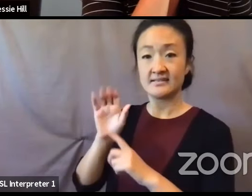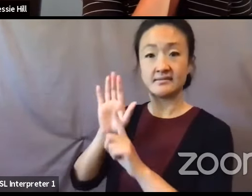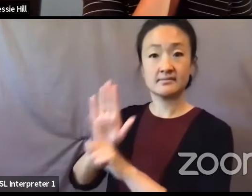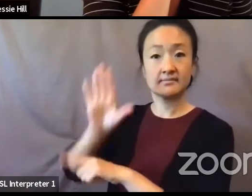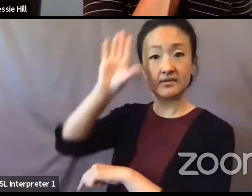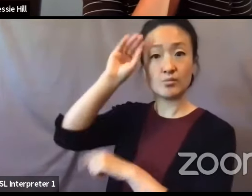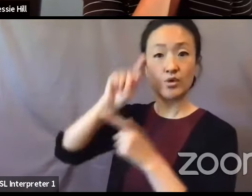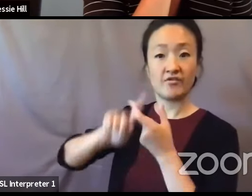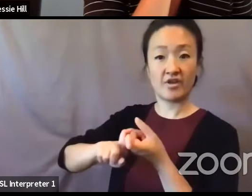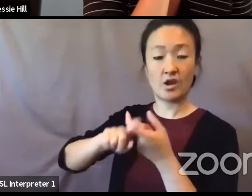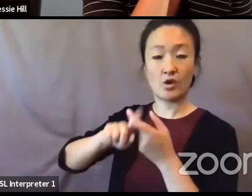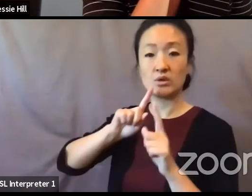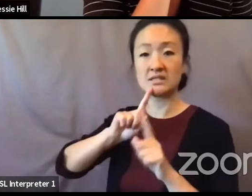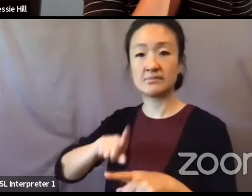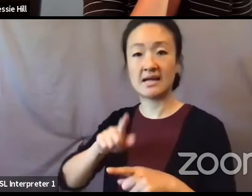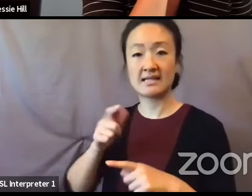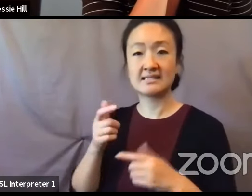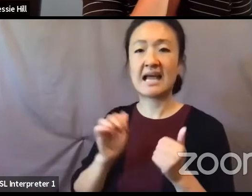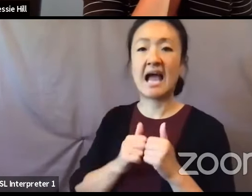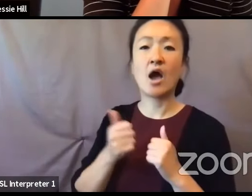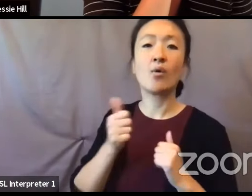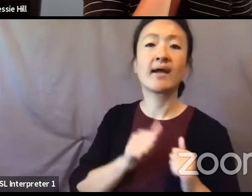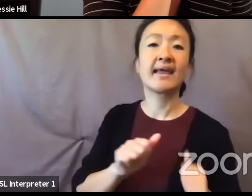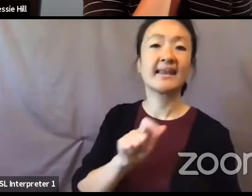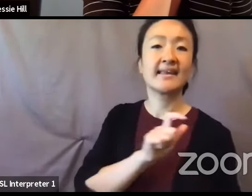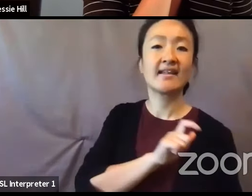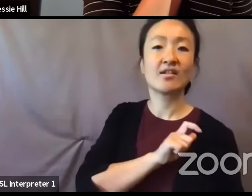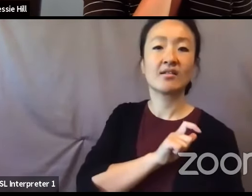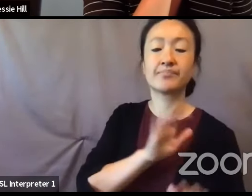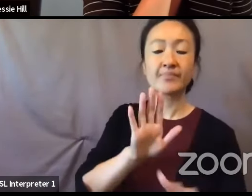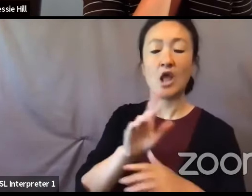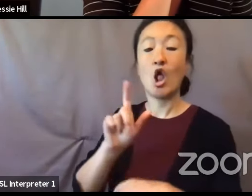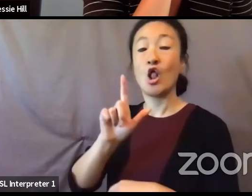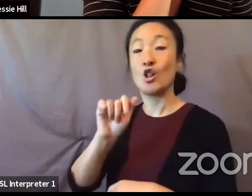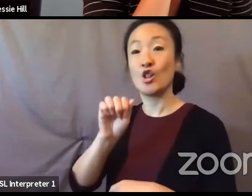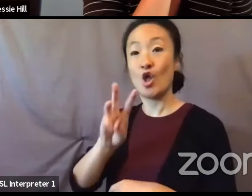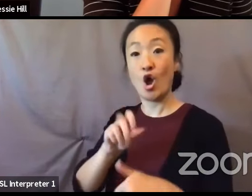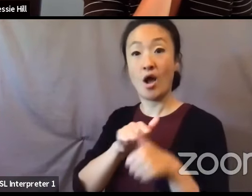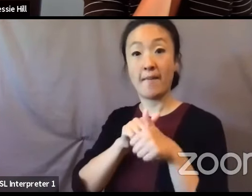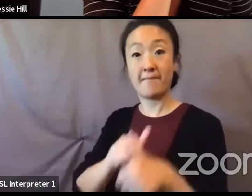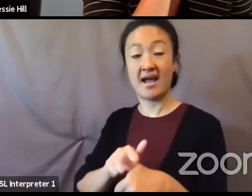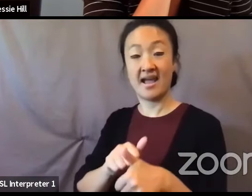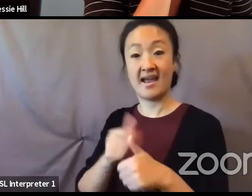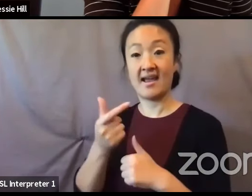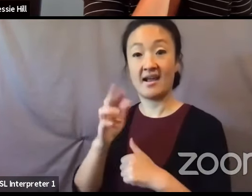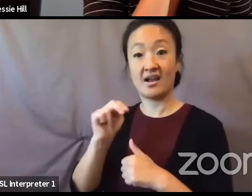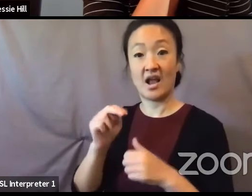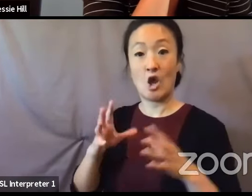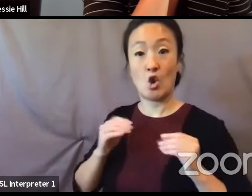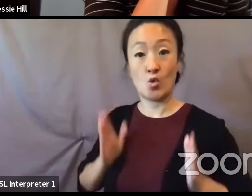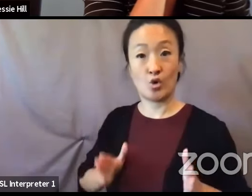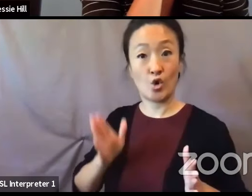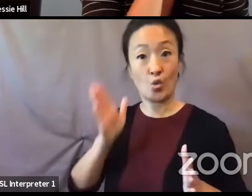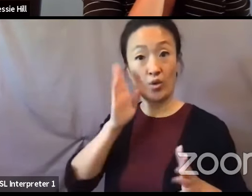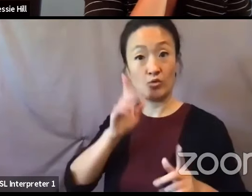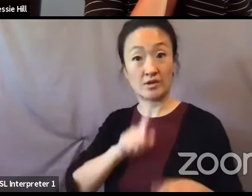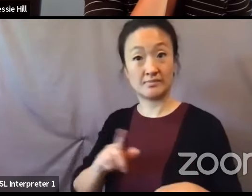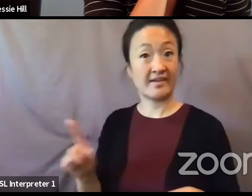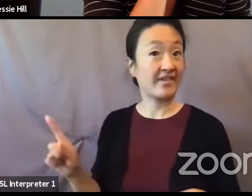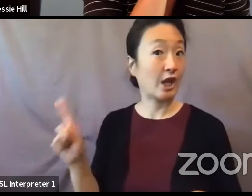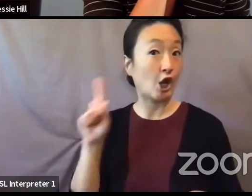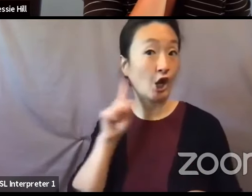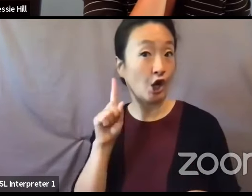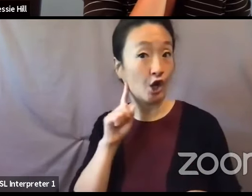responds the way any law-abiding gun owner would respond if they hear someone breaking into their